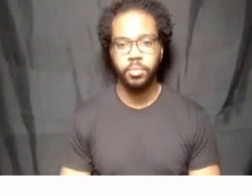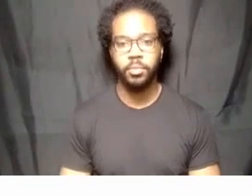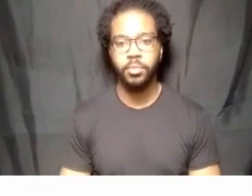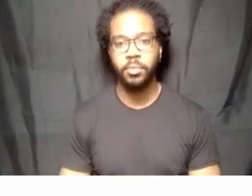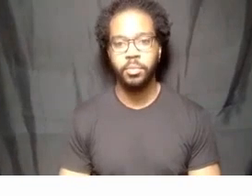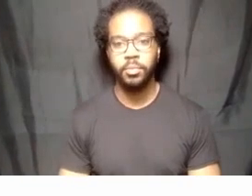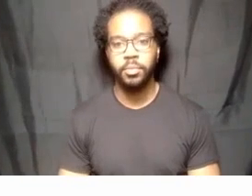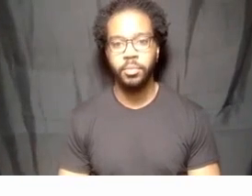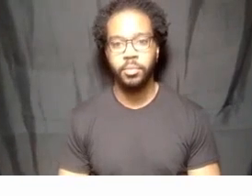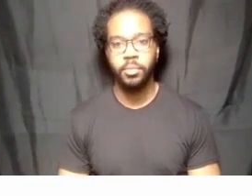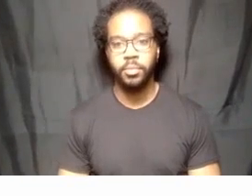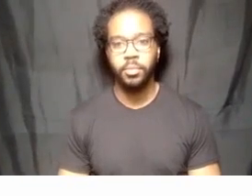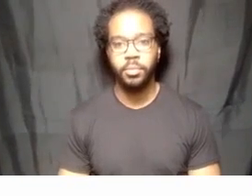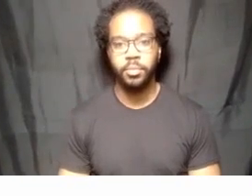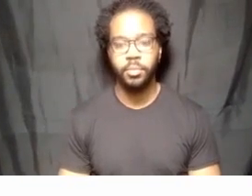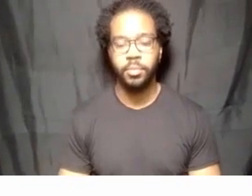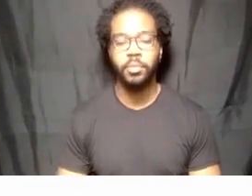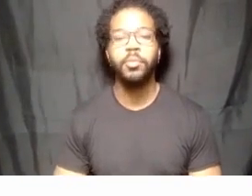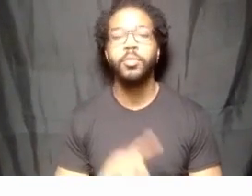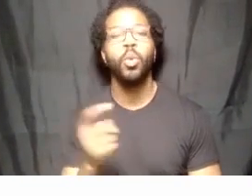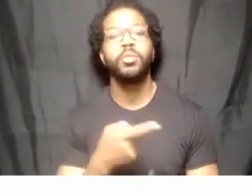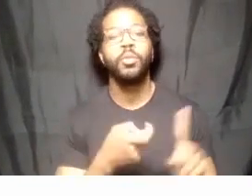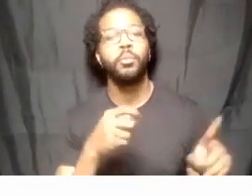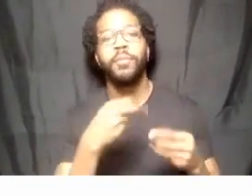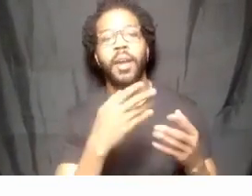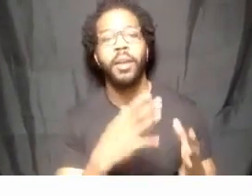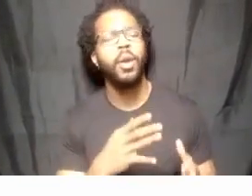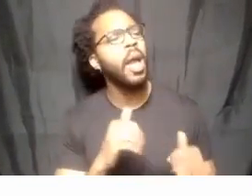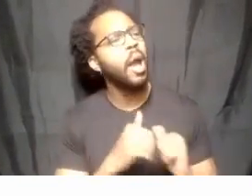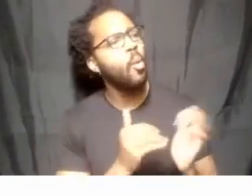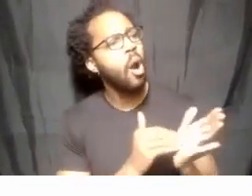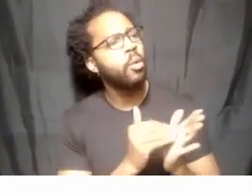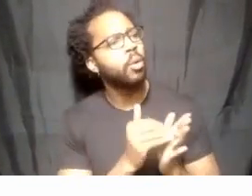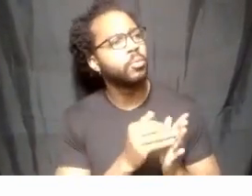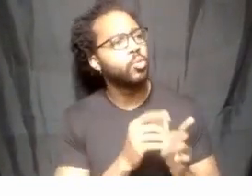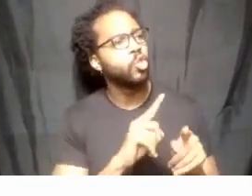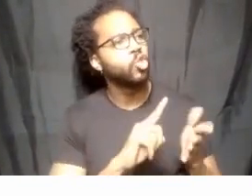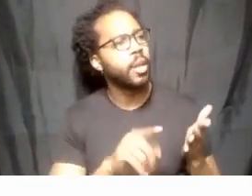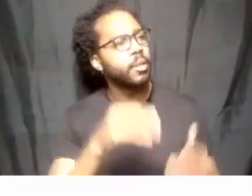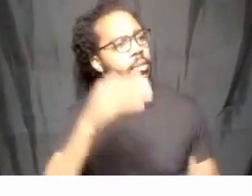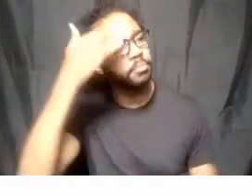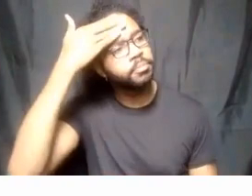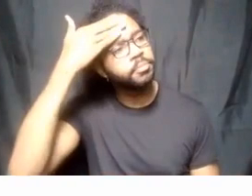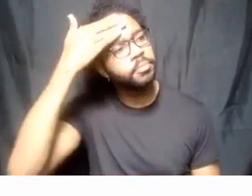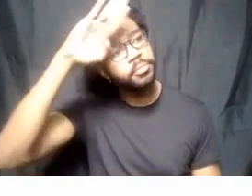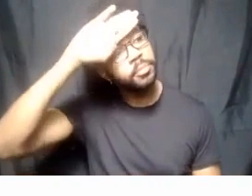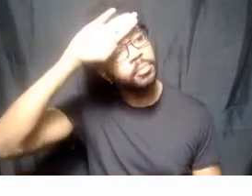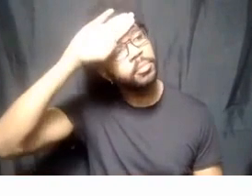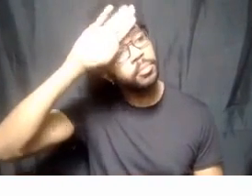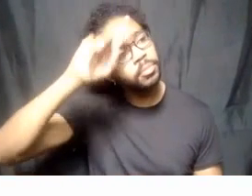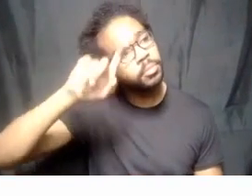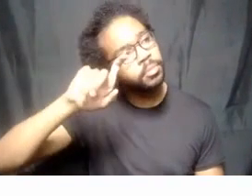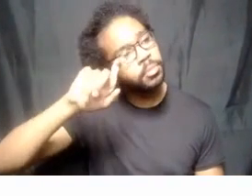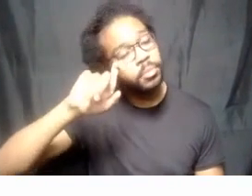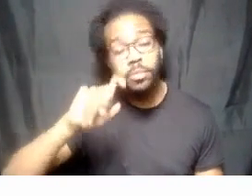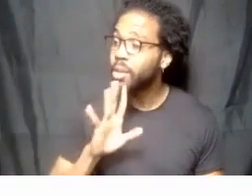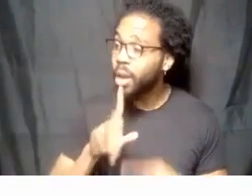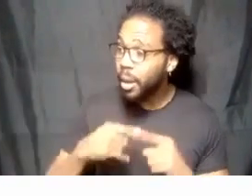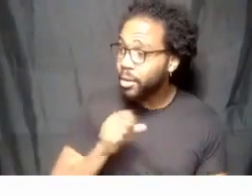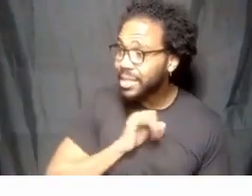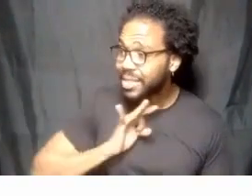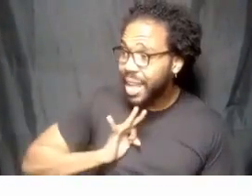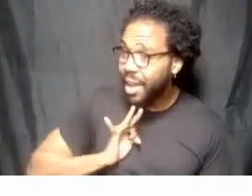So a question from the provider is, how often should we be doing temperature checks? So if you're talking about staff who are coming on